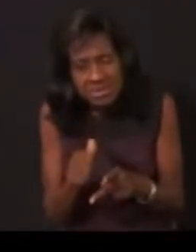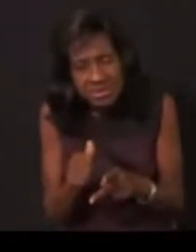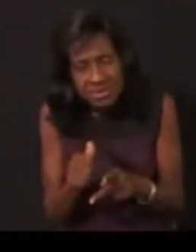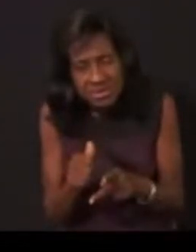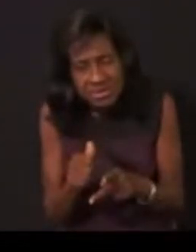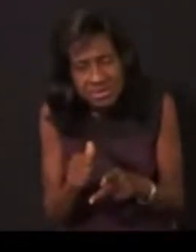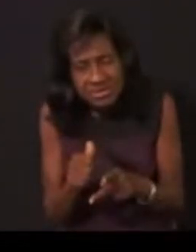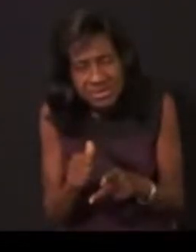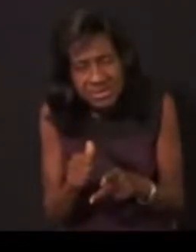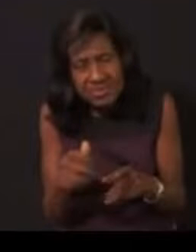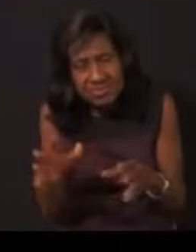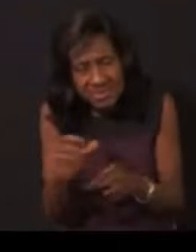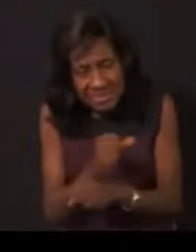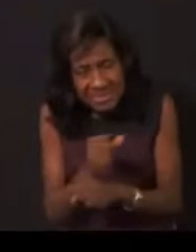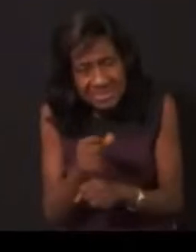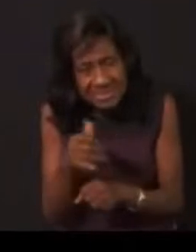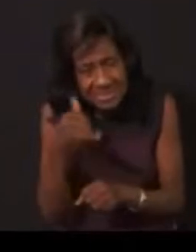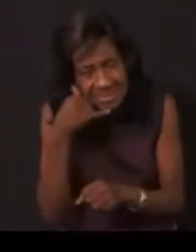was promised. And